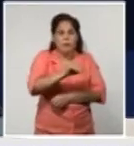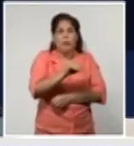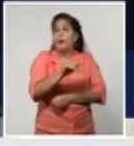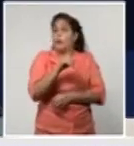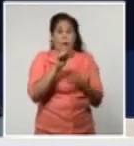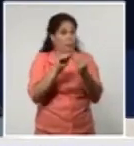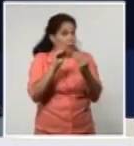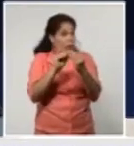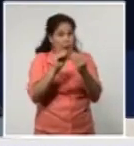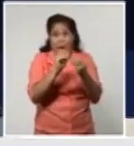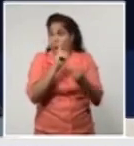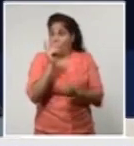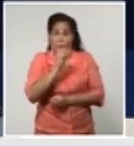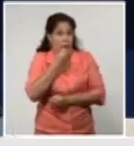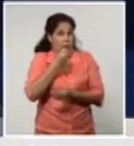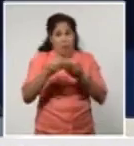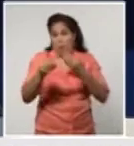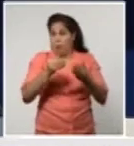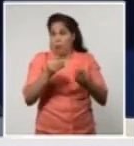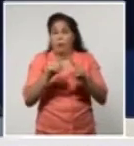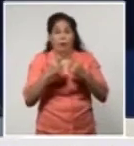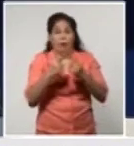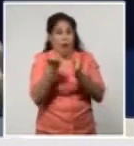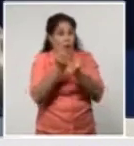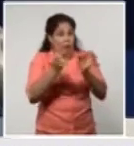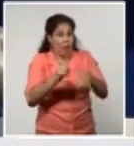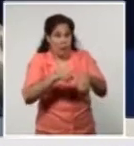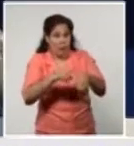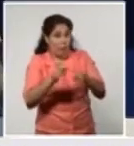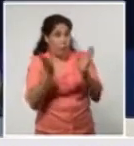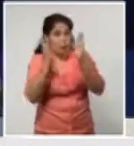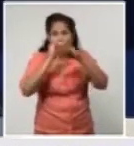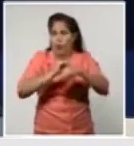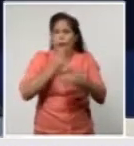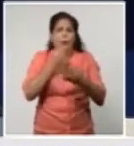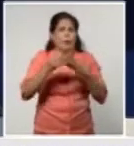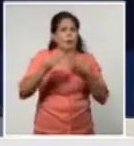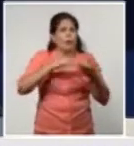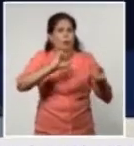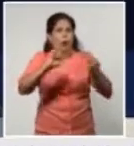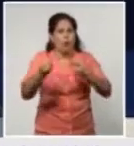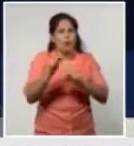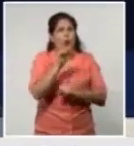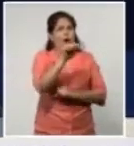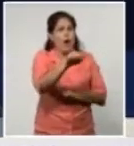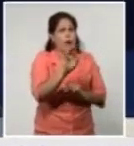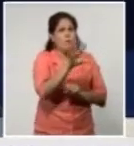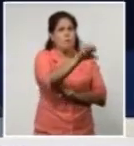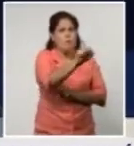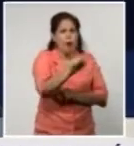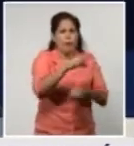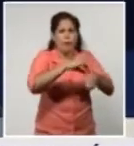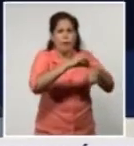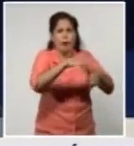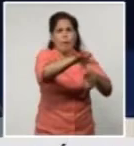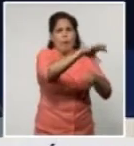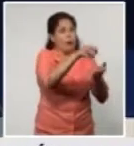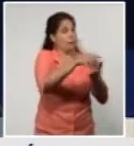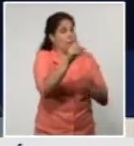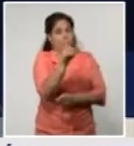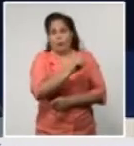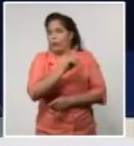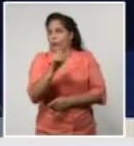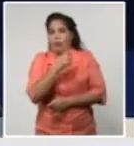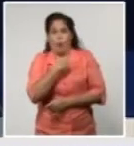them were identified through population studies. And this is the importance of this kind of probes conducted